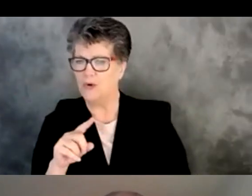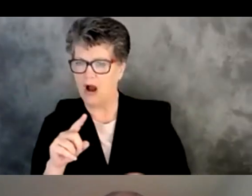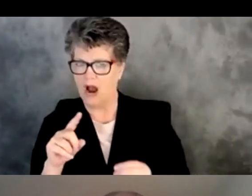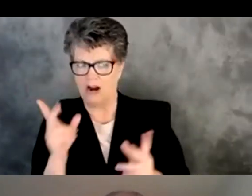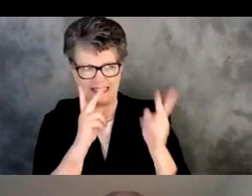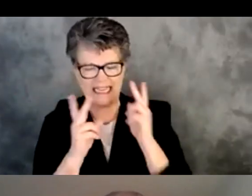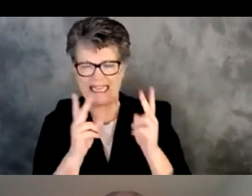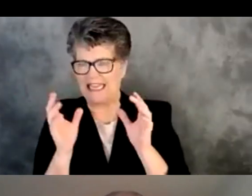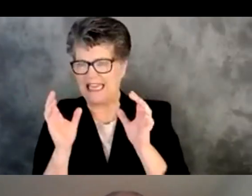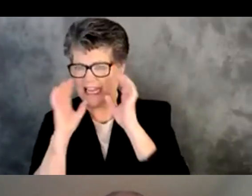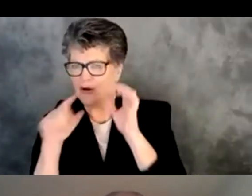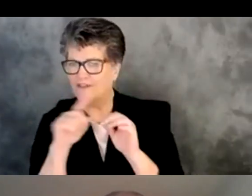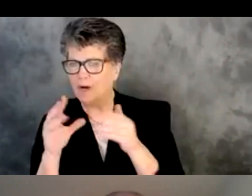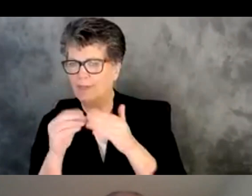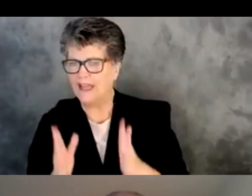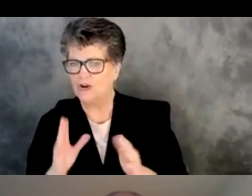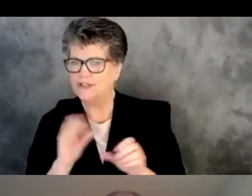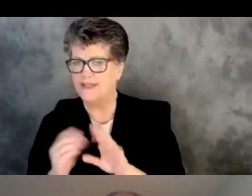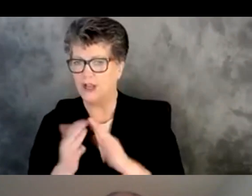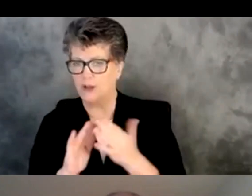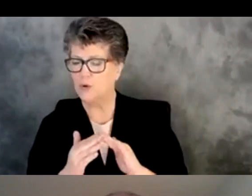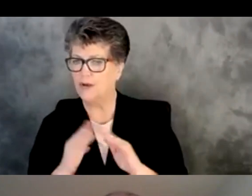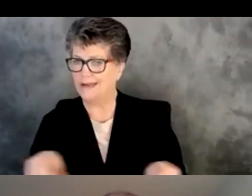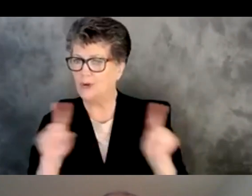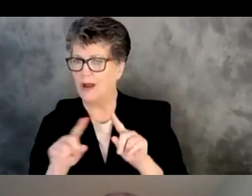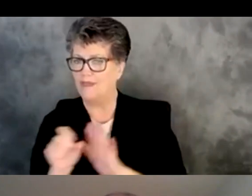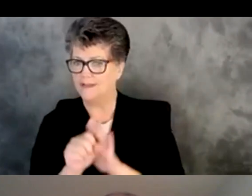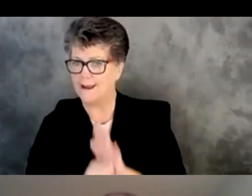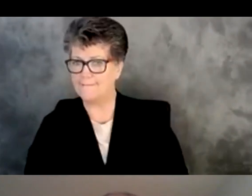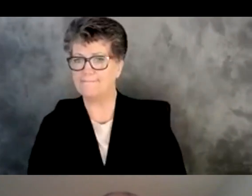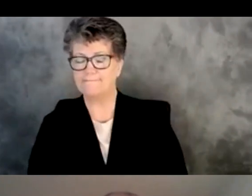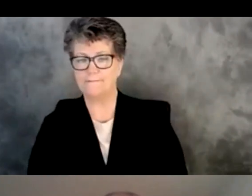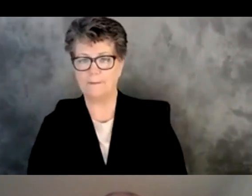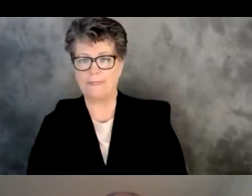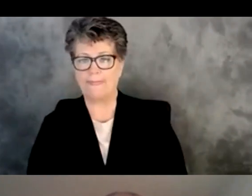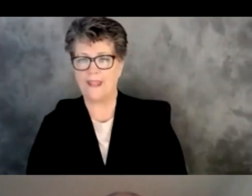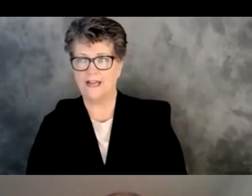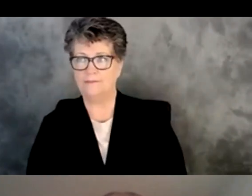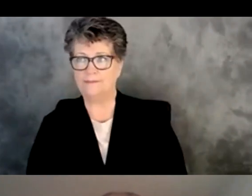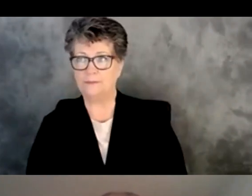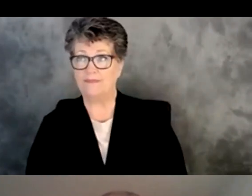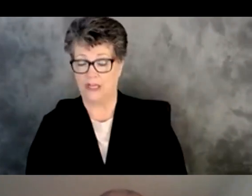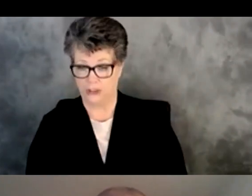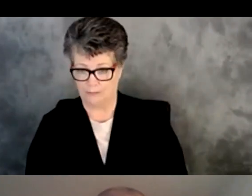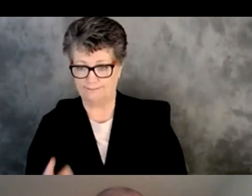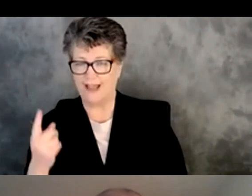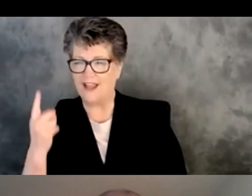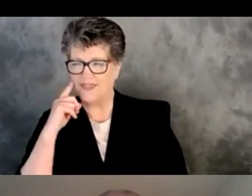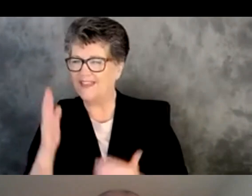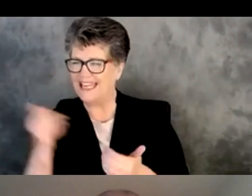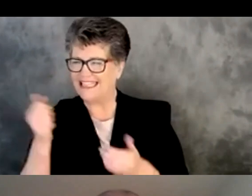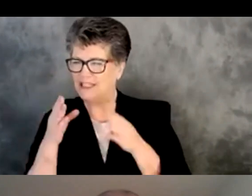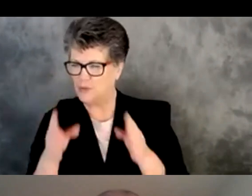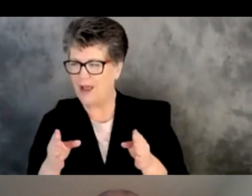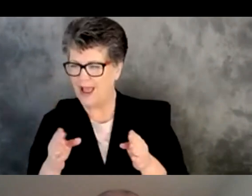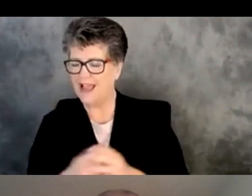from leaders within the community throughout the state. So I think the easiest way to probably do